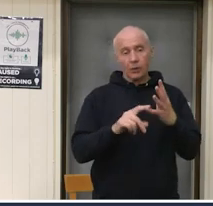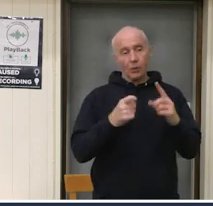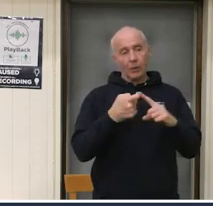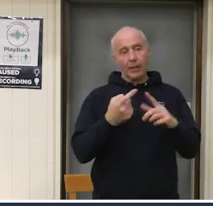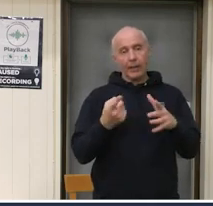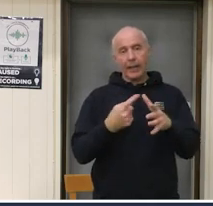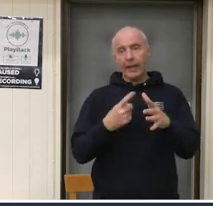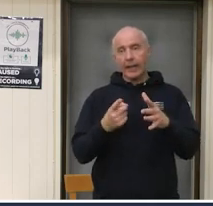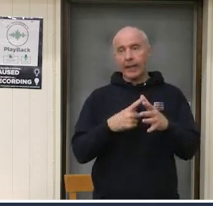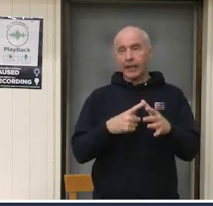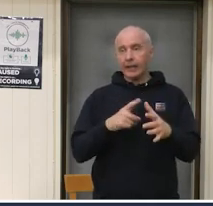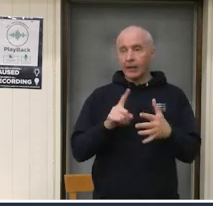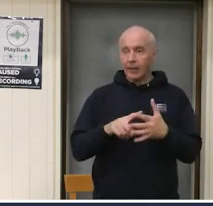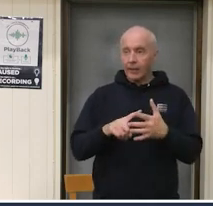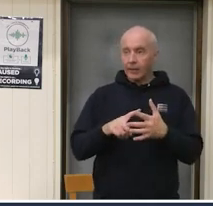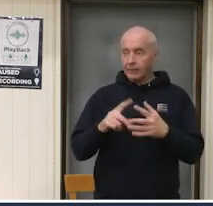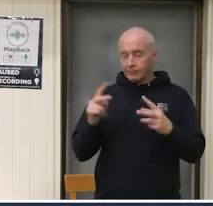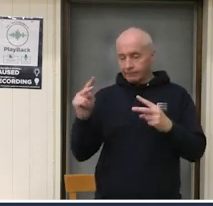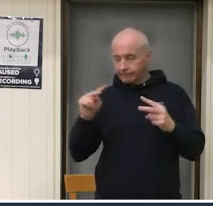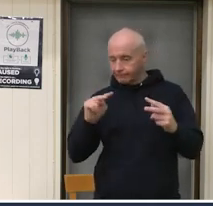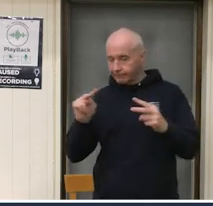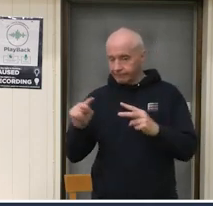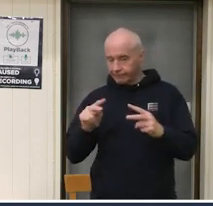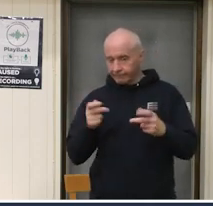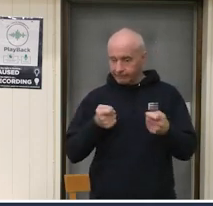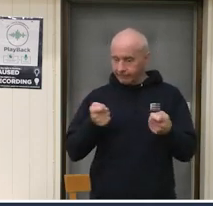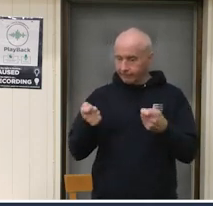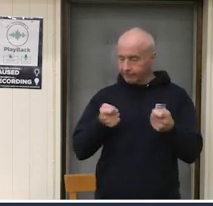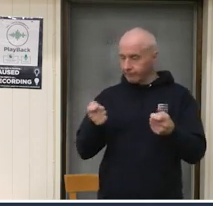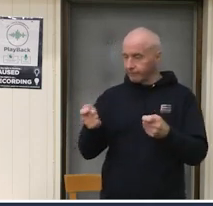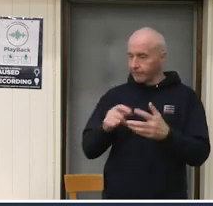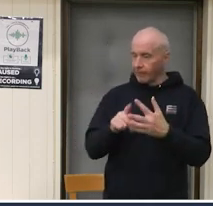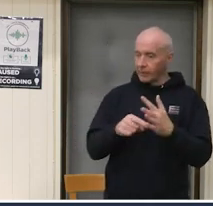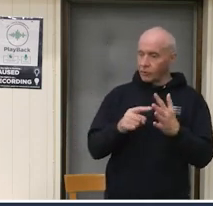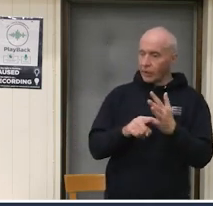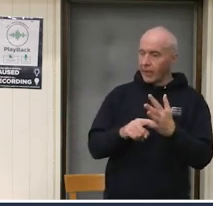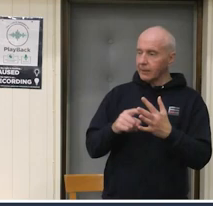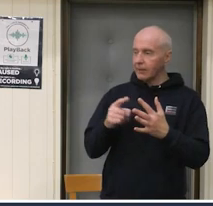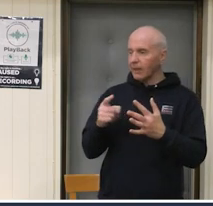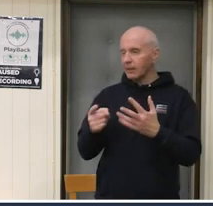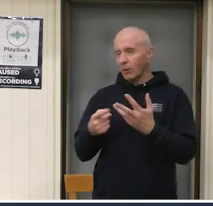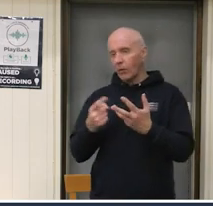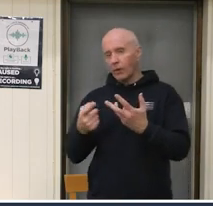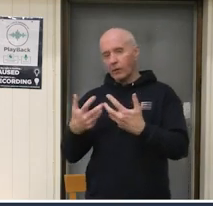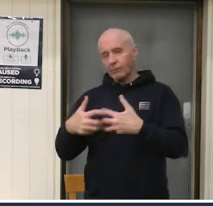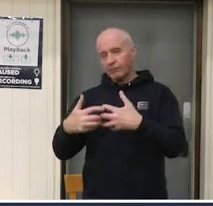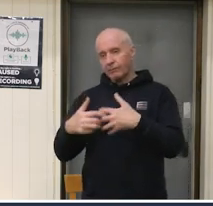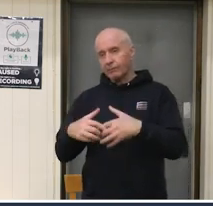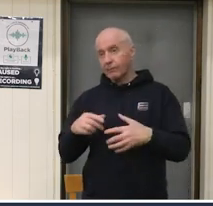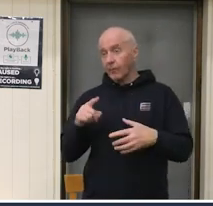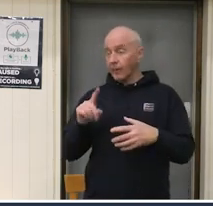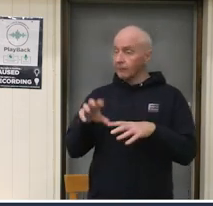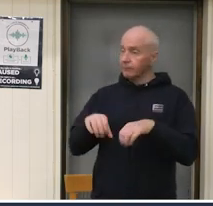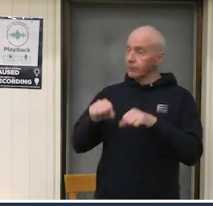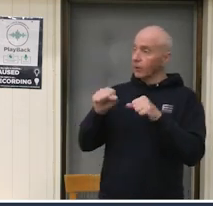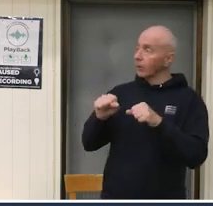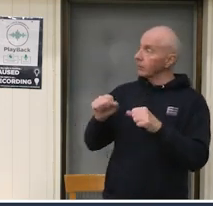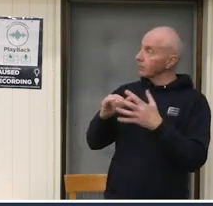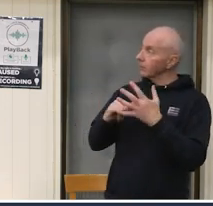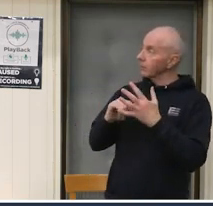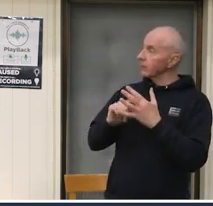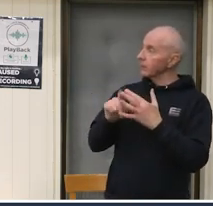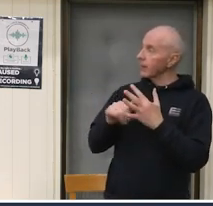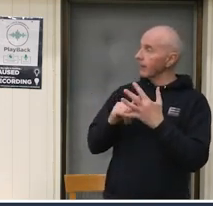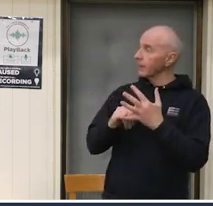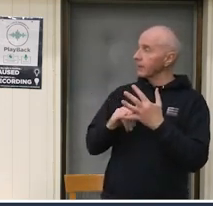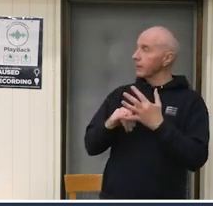that oversees the site where Jet and Mast, our other devices in the UK, have instigated this project called STEP to the tune of